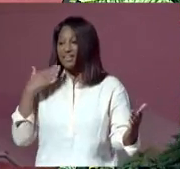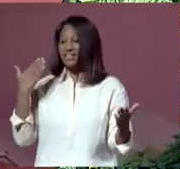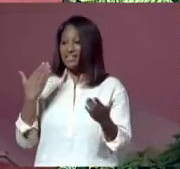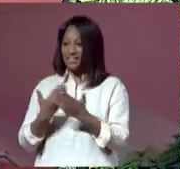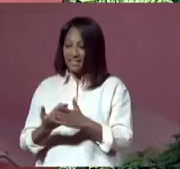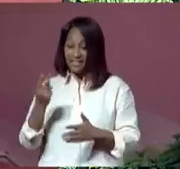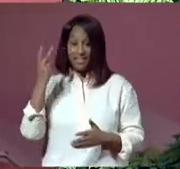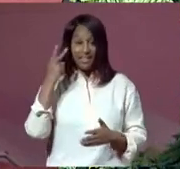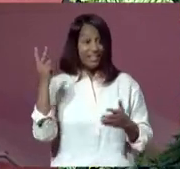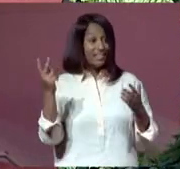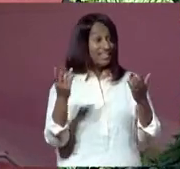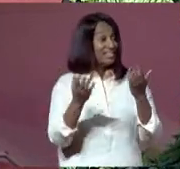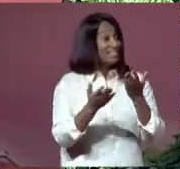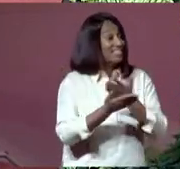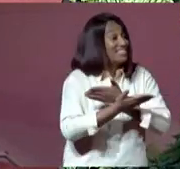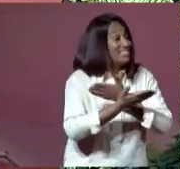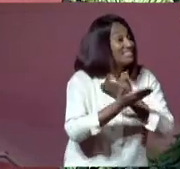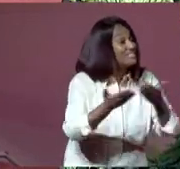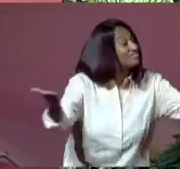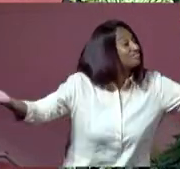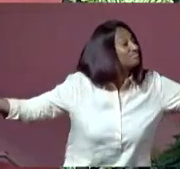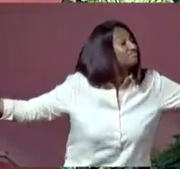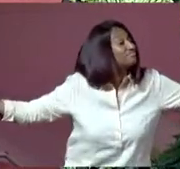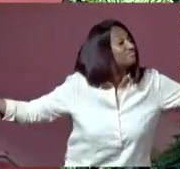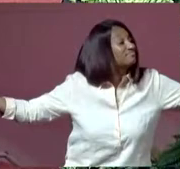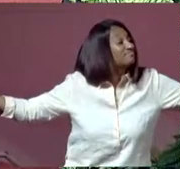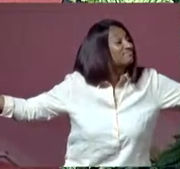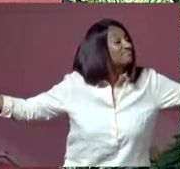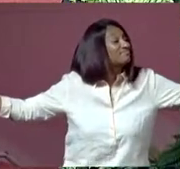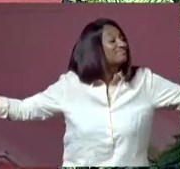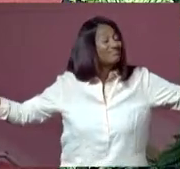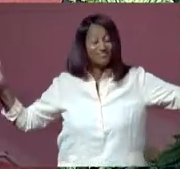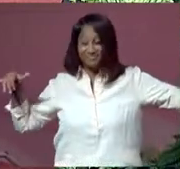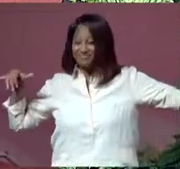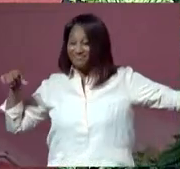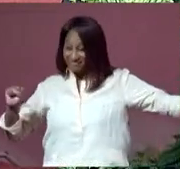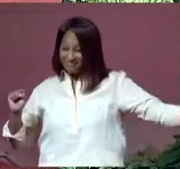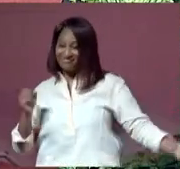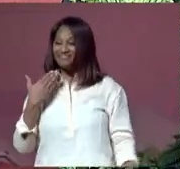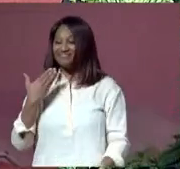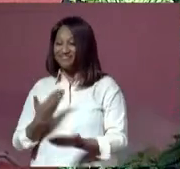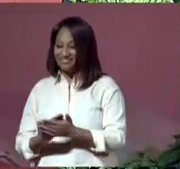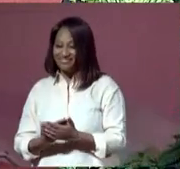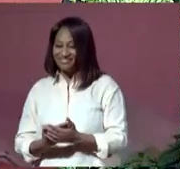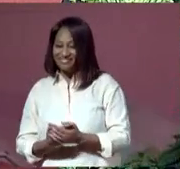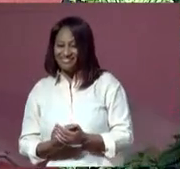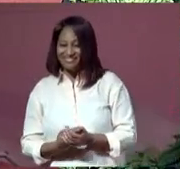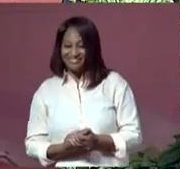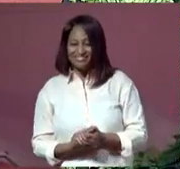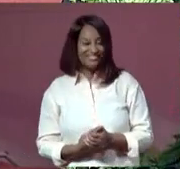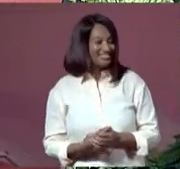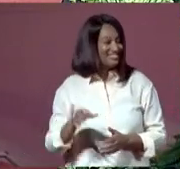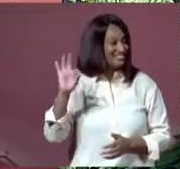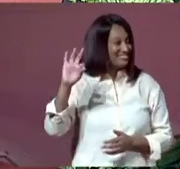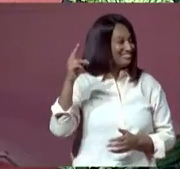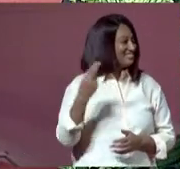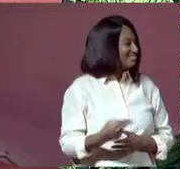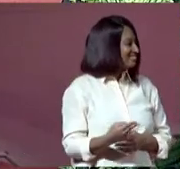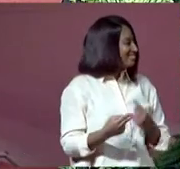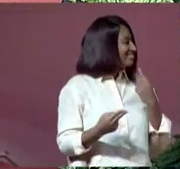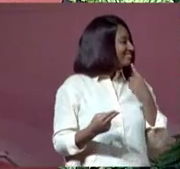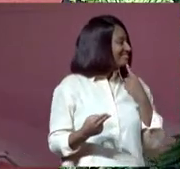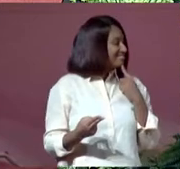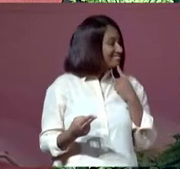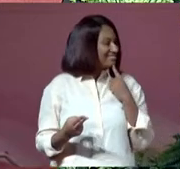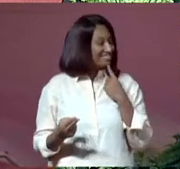to see y'all. Yeah, it is. As Pastor Haynes said, this has been